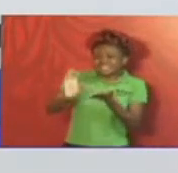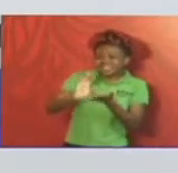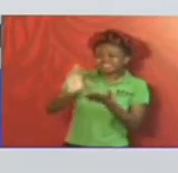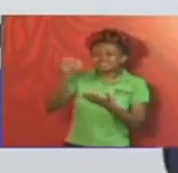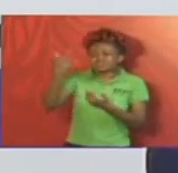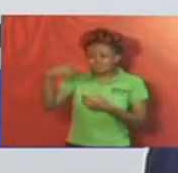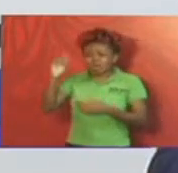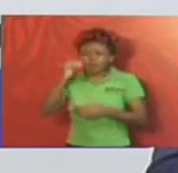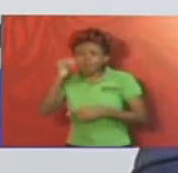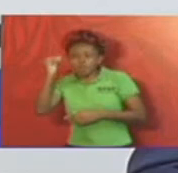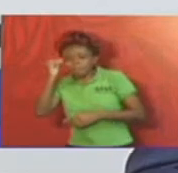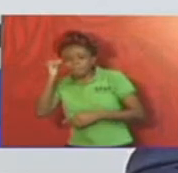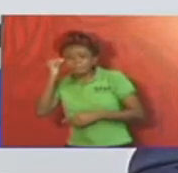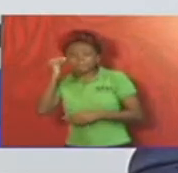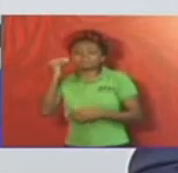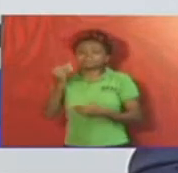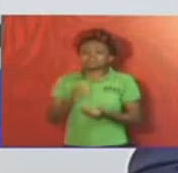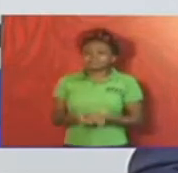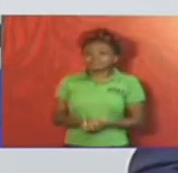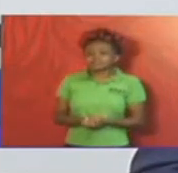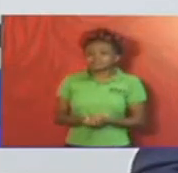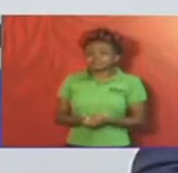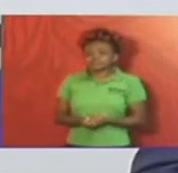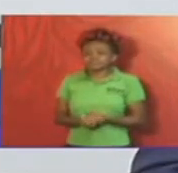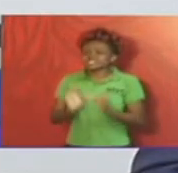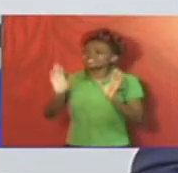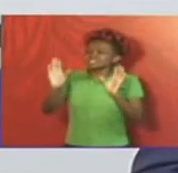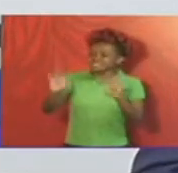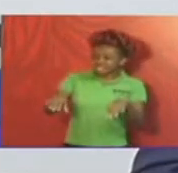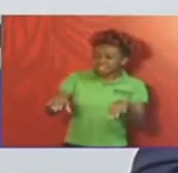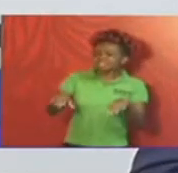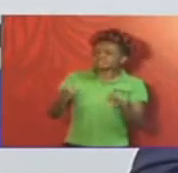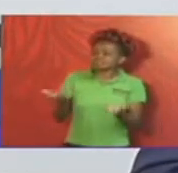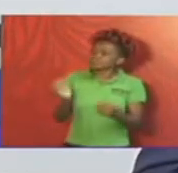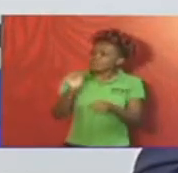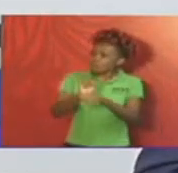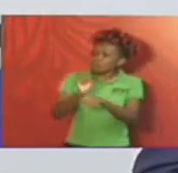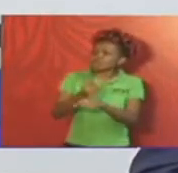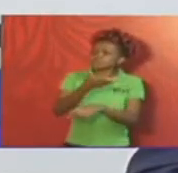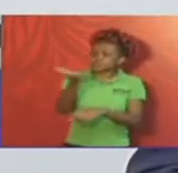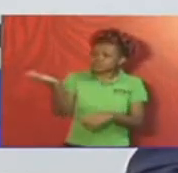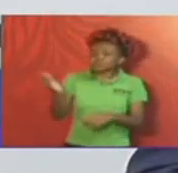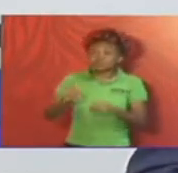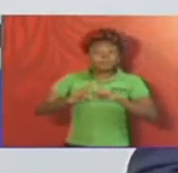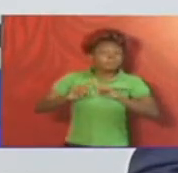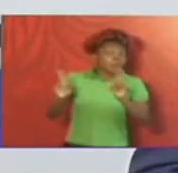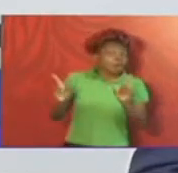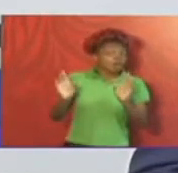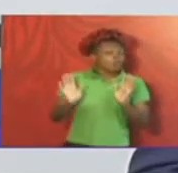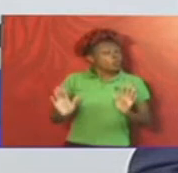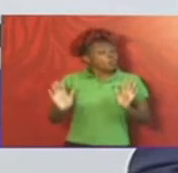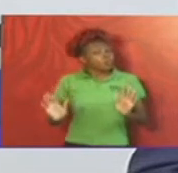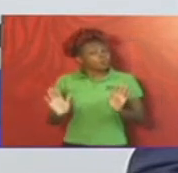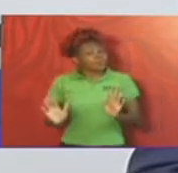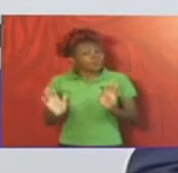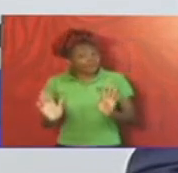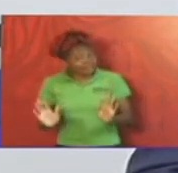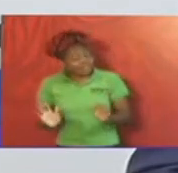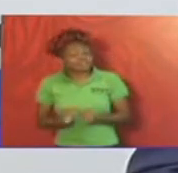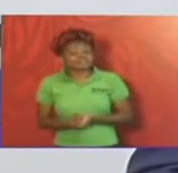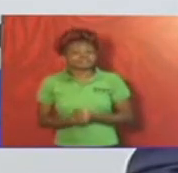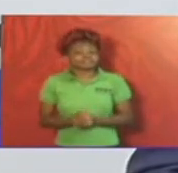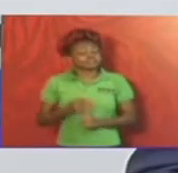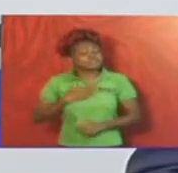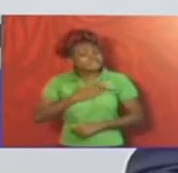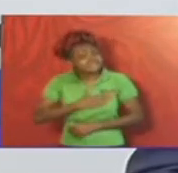come in to your homes and provide you with those services. However, we appeal as far